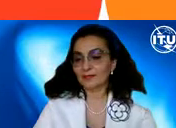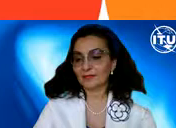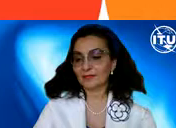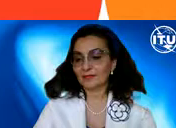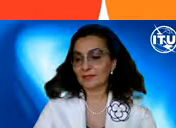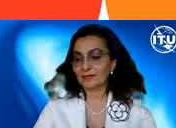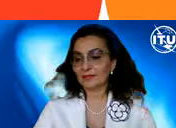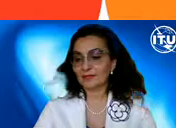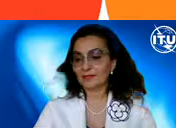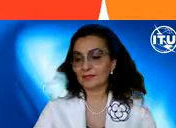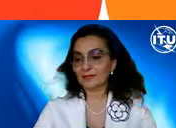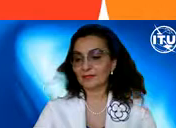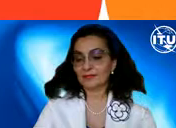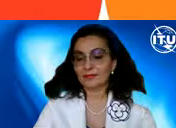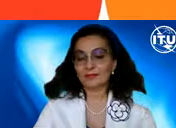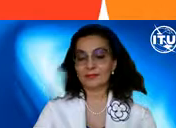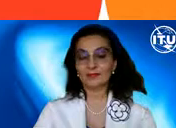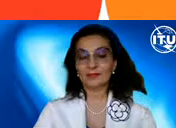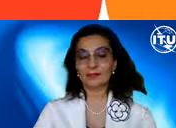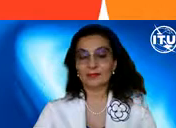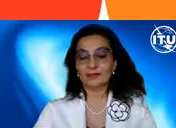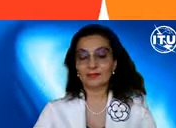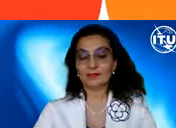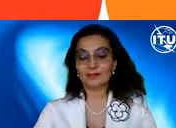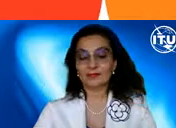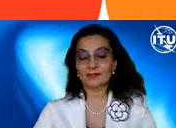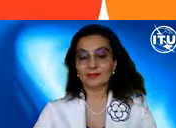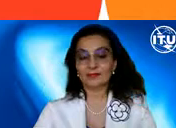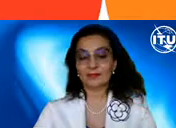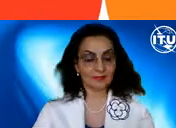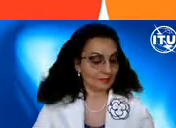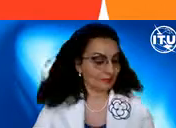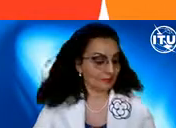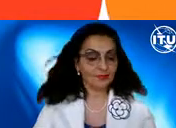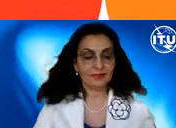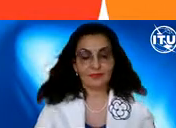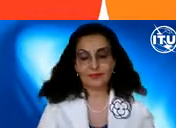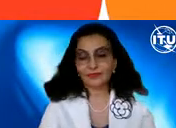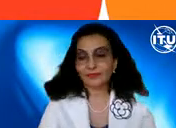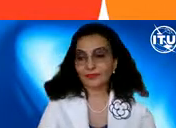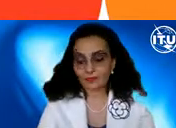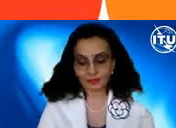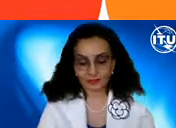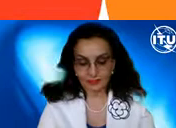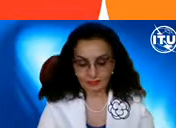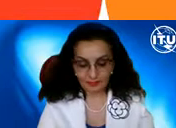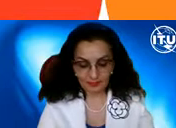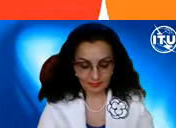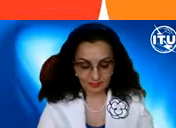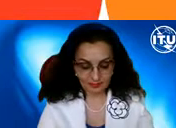Application Center for the Americas, Office of Information and Communication Technology, OICT,